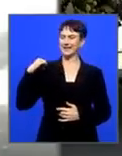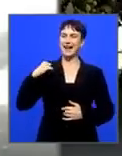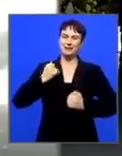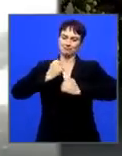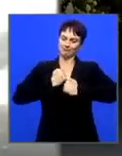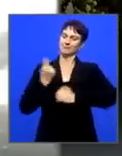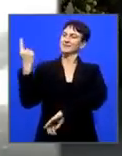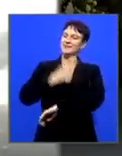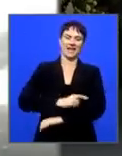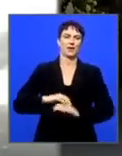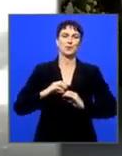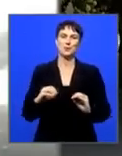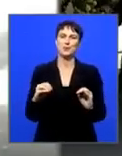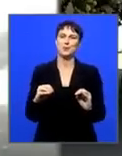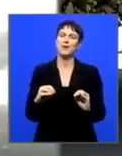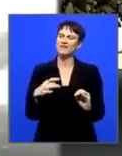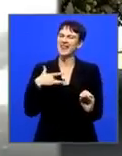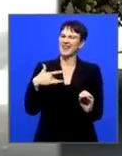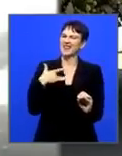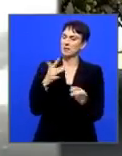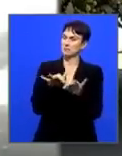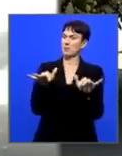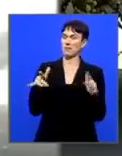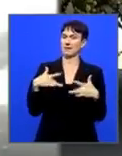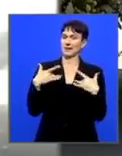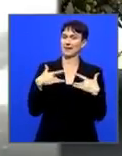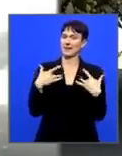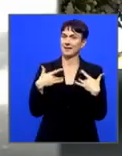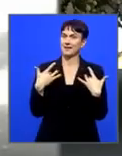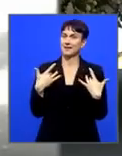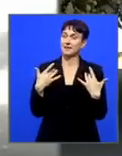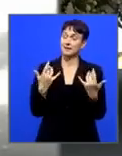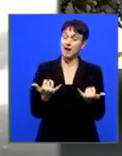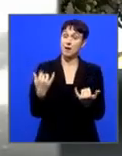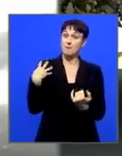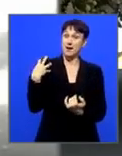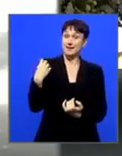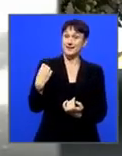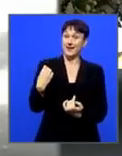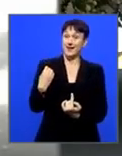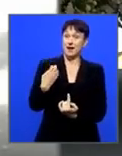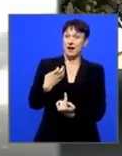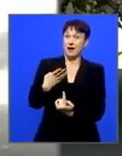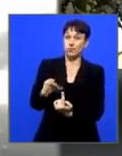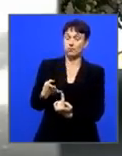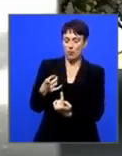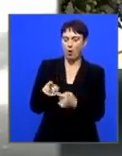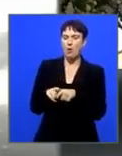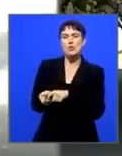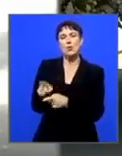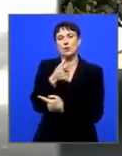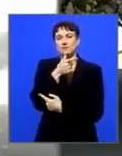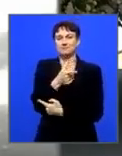them. And the point the other, like one of the current ministers was making, was that it